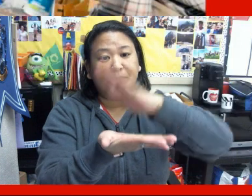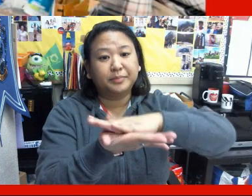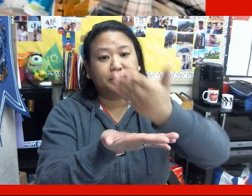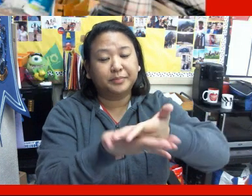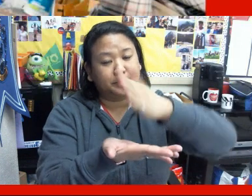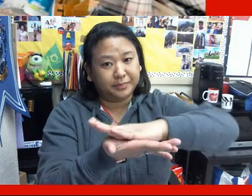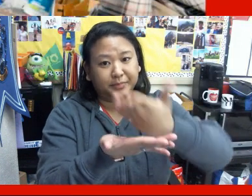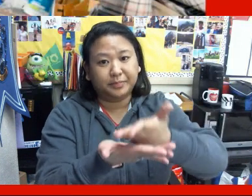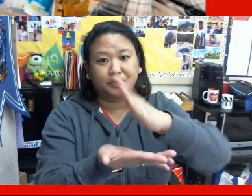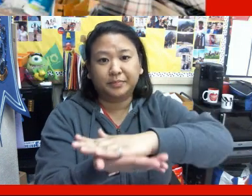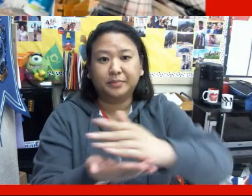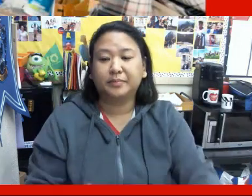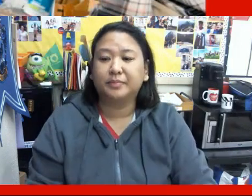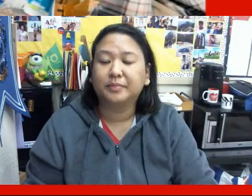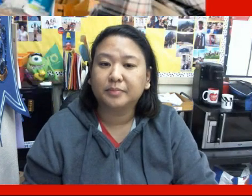Cooking.